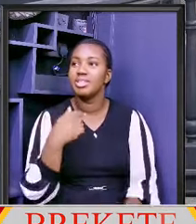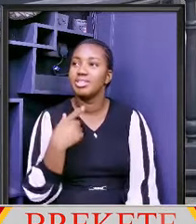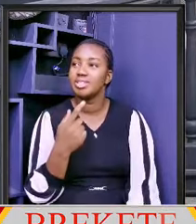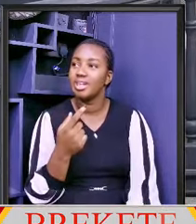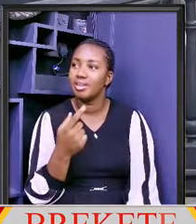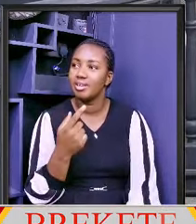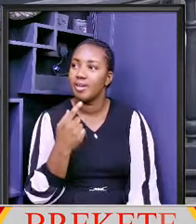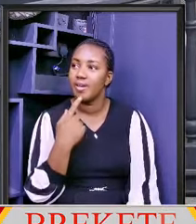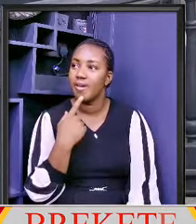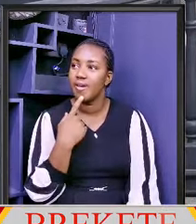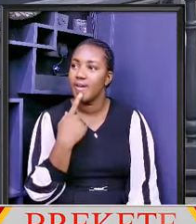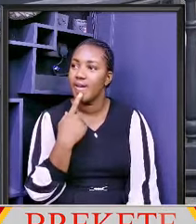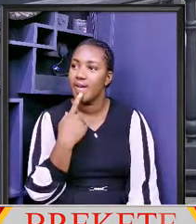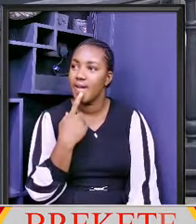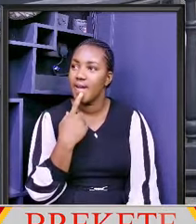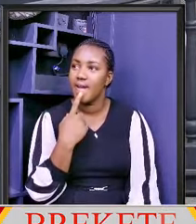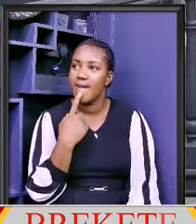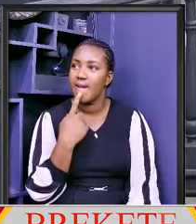say,